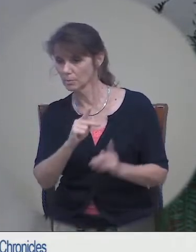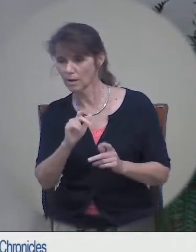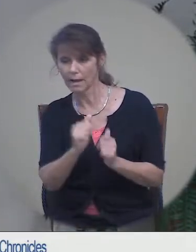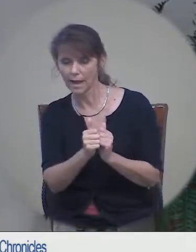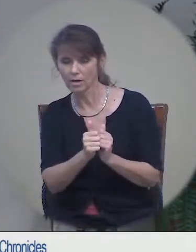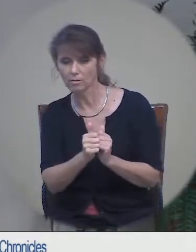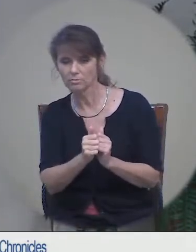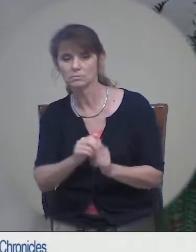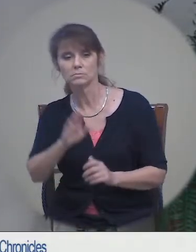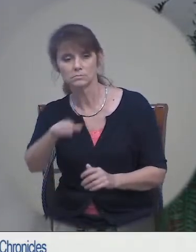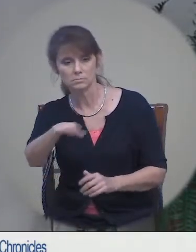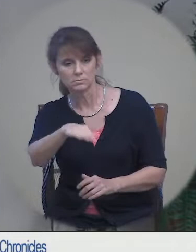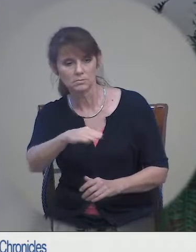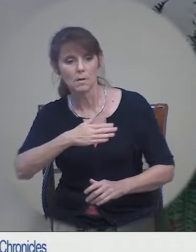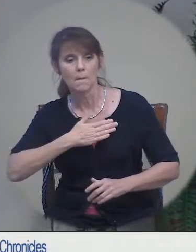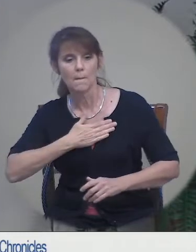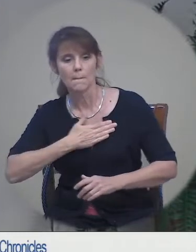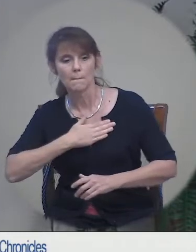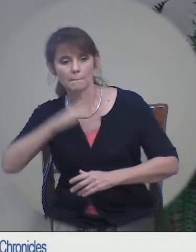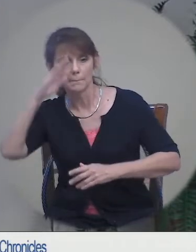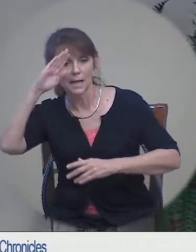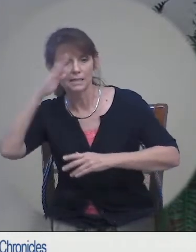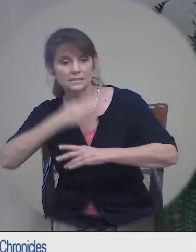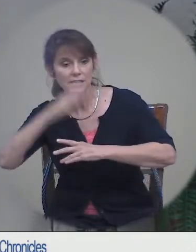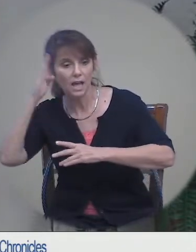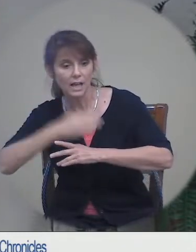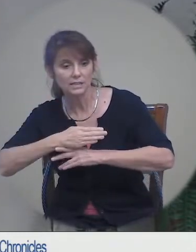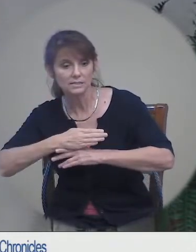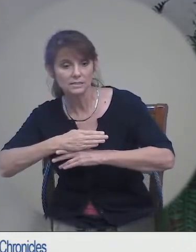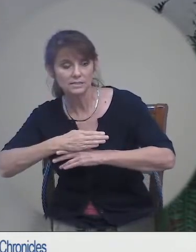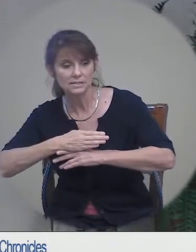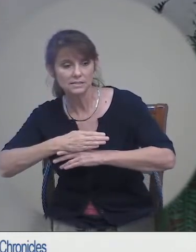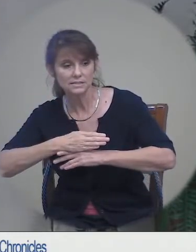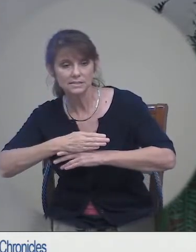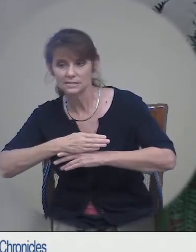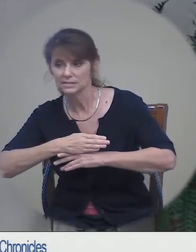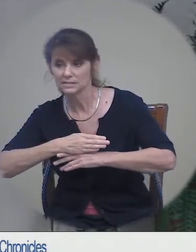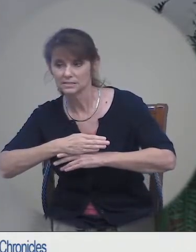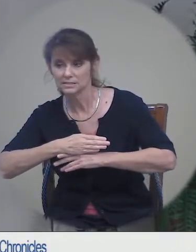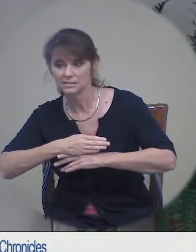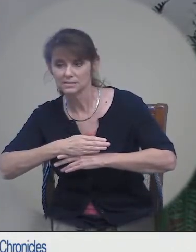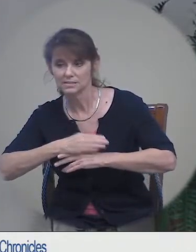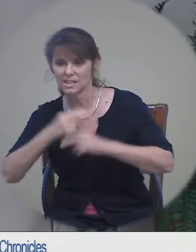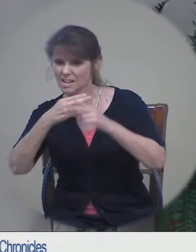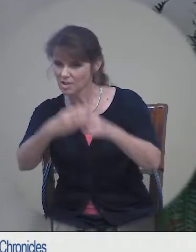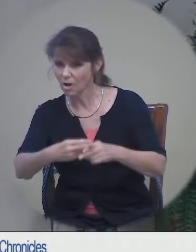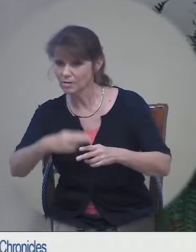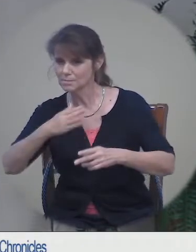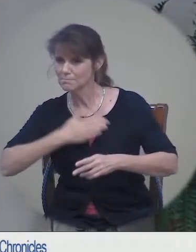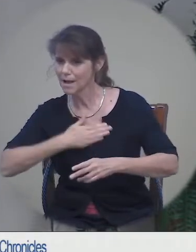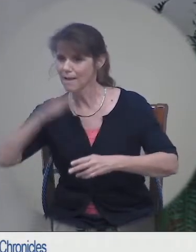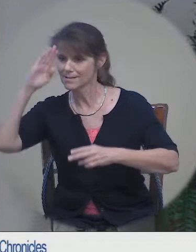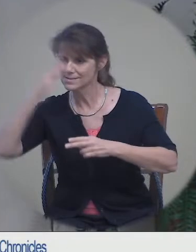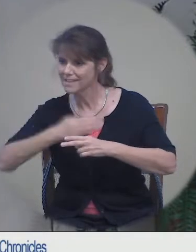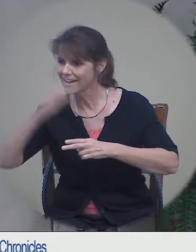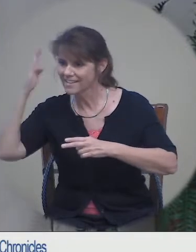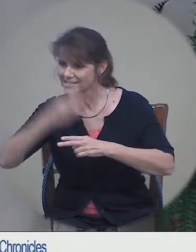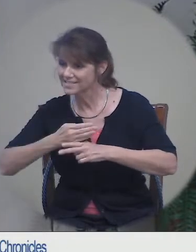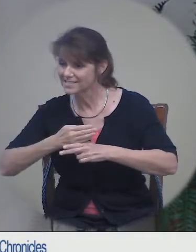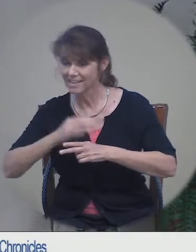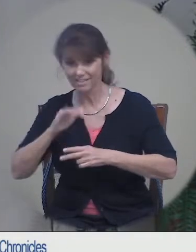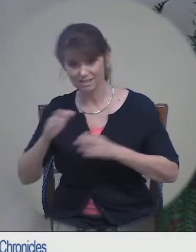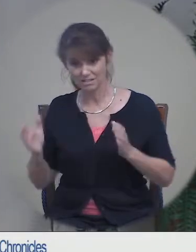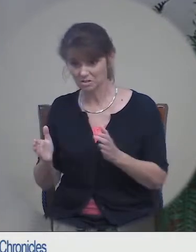My sons, do not be negligent now. When you call someone a son, do you get a sense of encouragement about